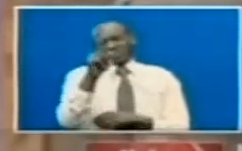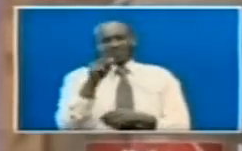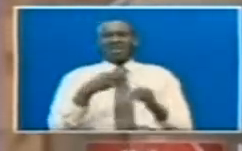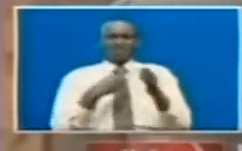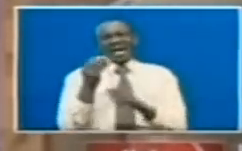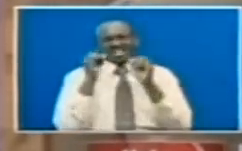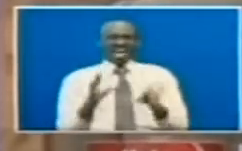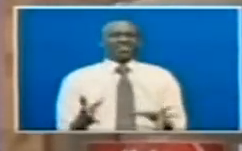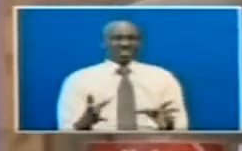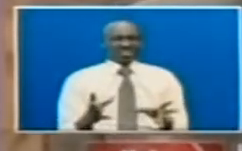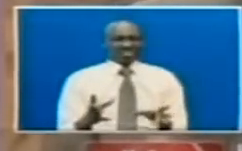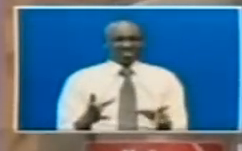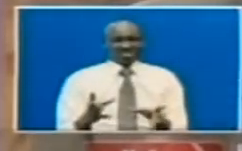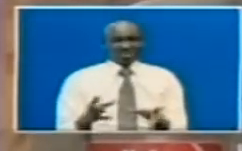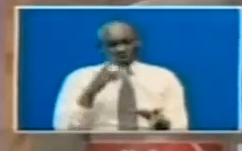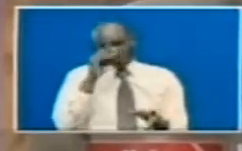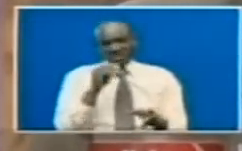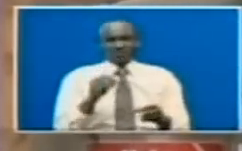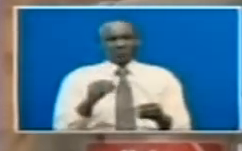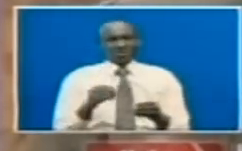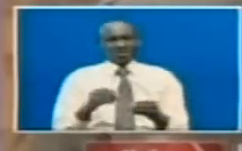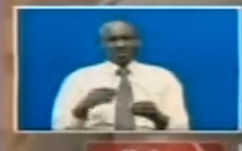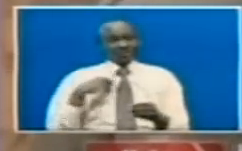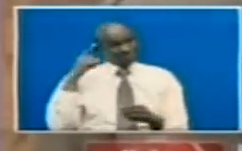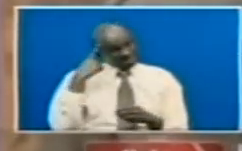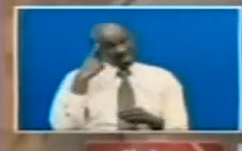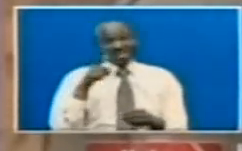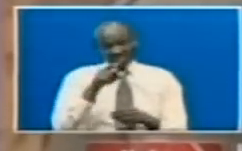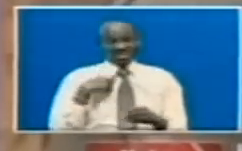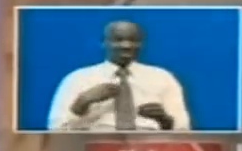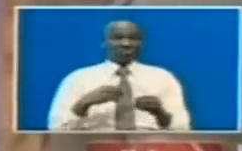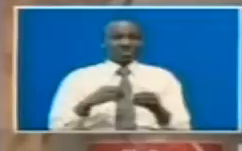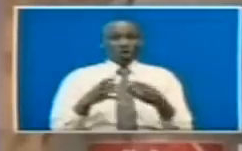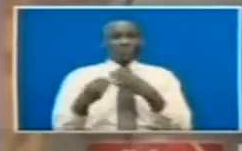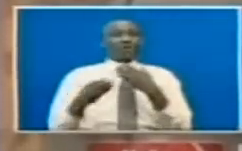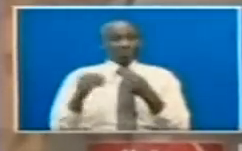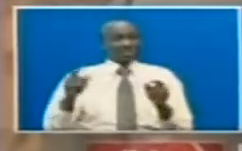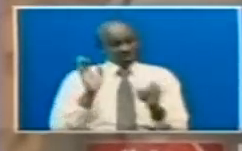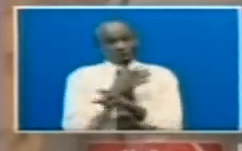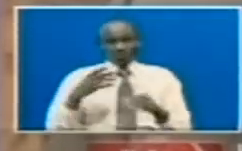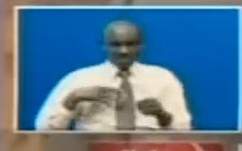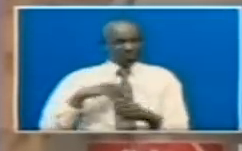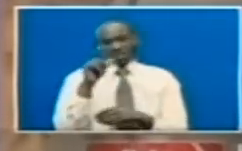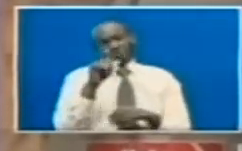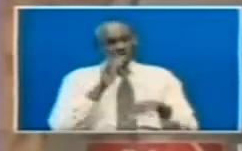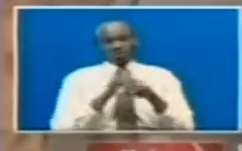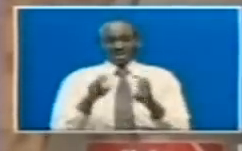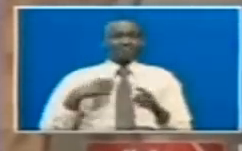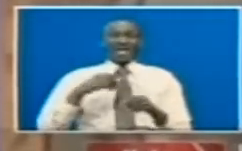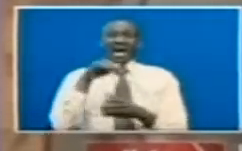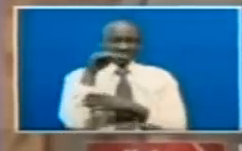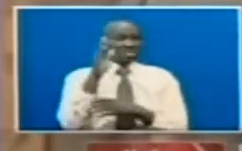one lakini hivi karibuni nafikiri itakuja hiyo maneno kwa sababu naomba Mungu